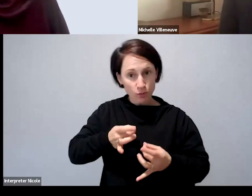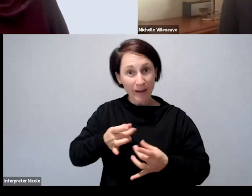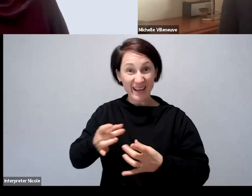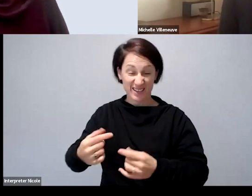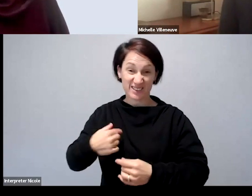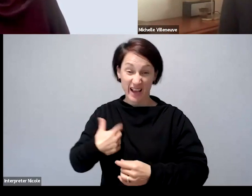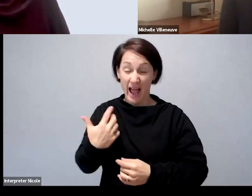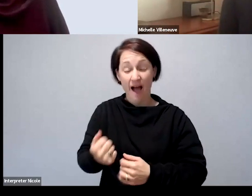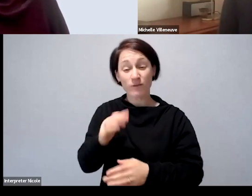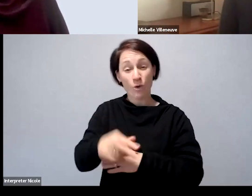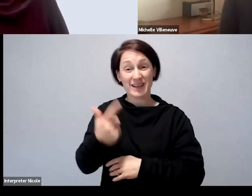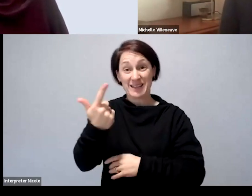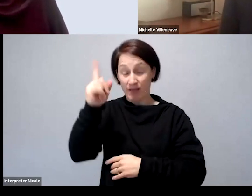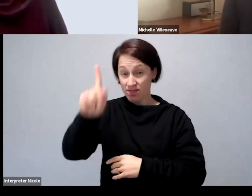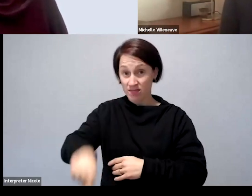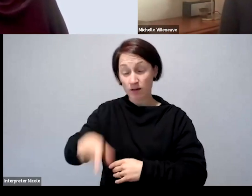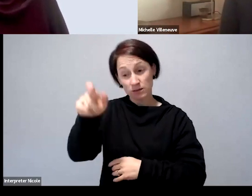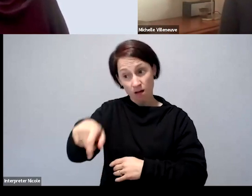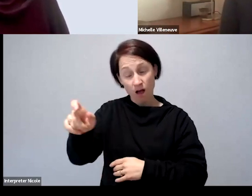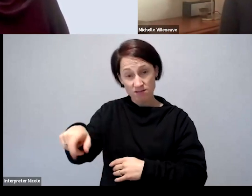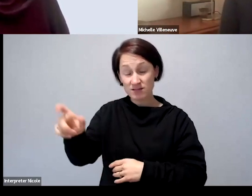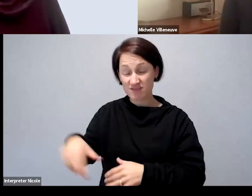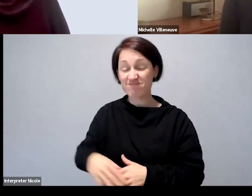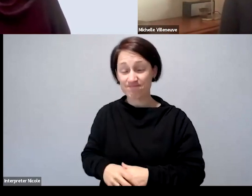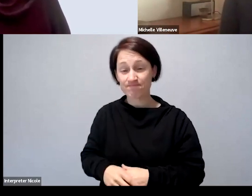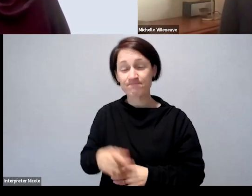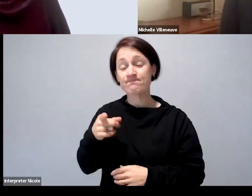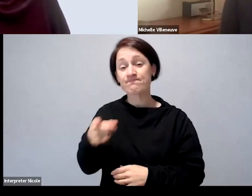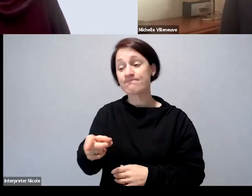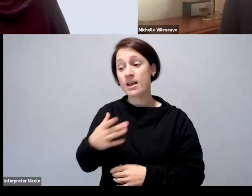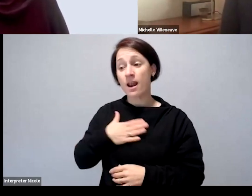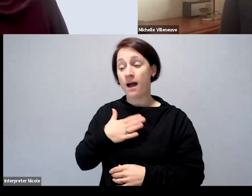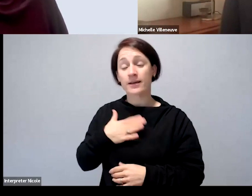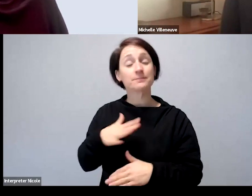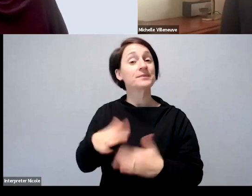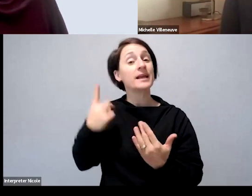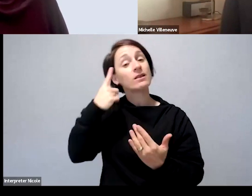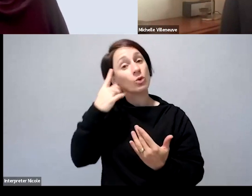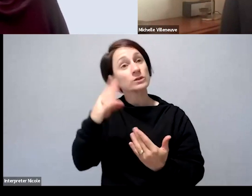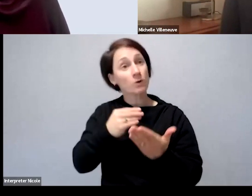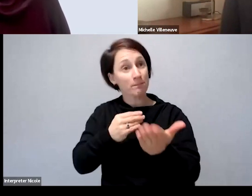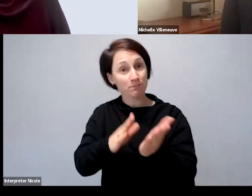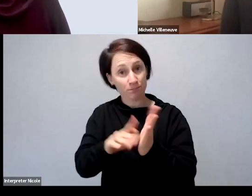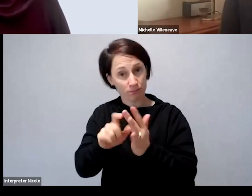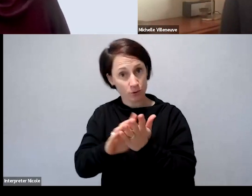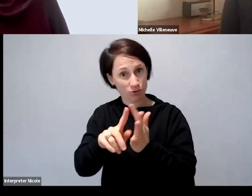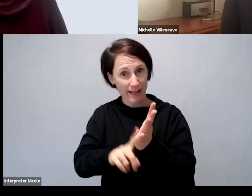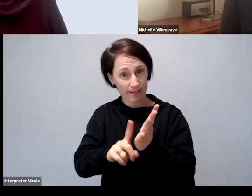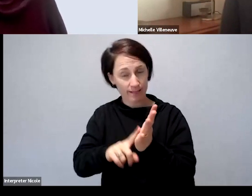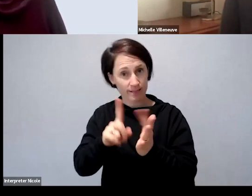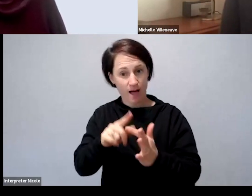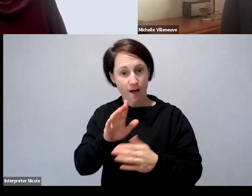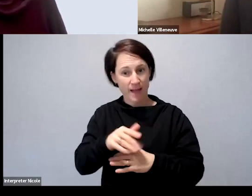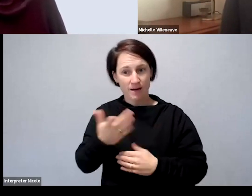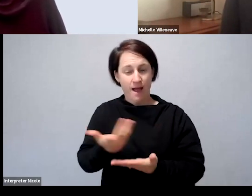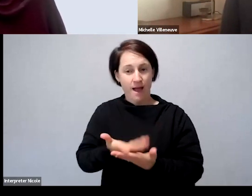7,000 clients, I'd welcome any thoughts from you, Michelle, about scalability.